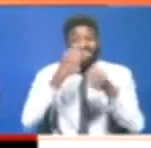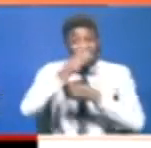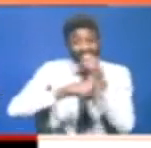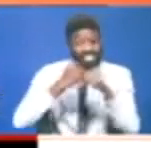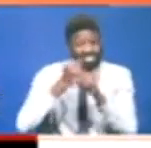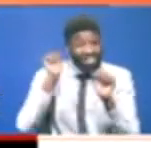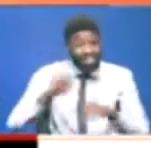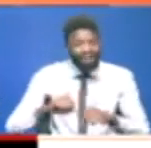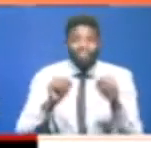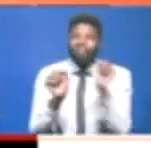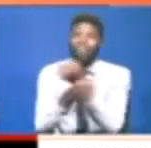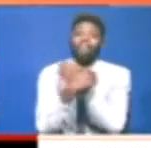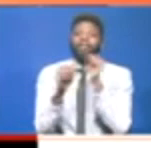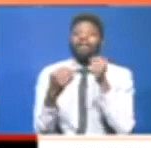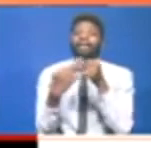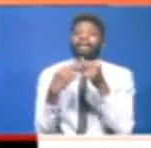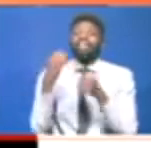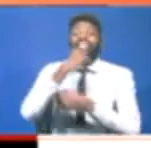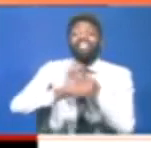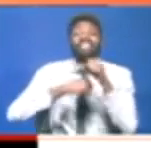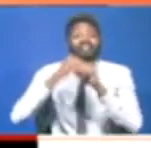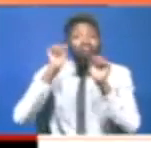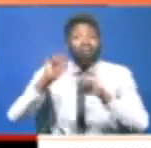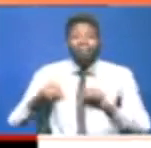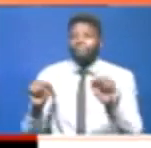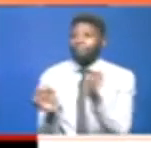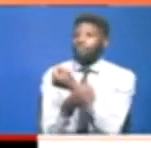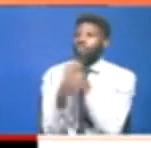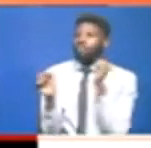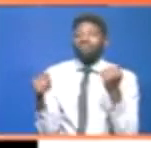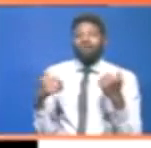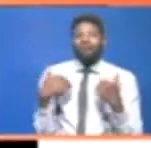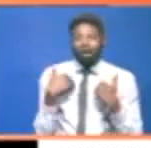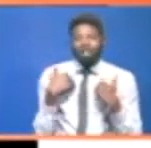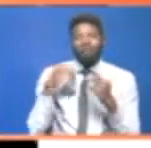will not do that. So then, we have options for pension whereby